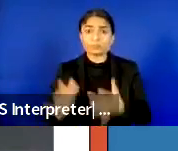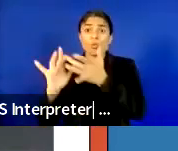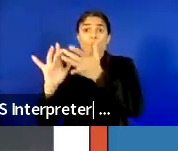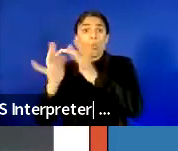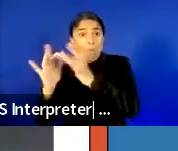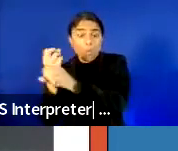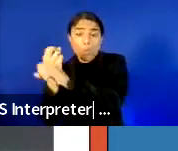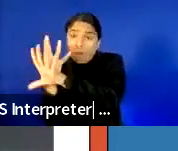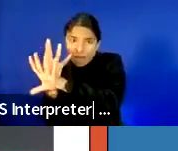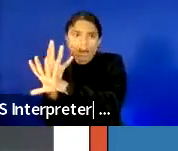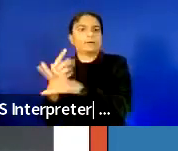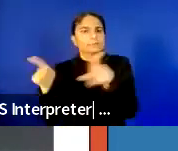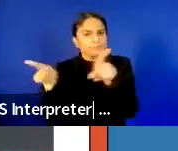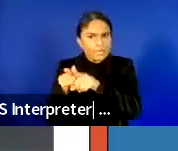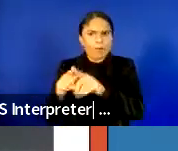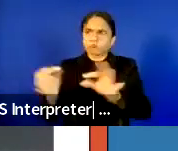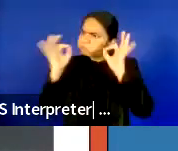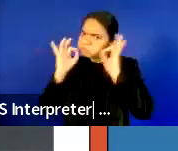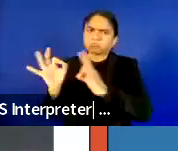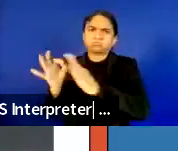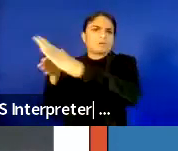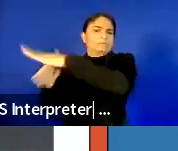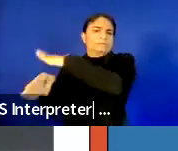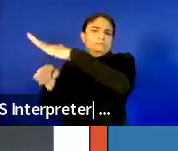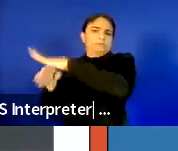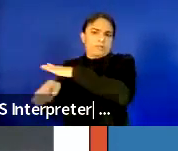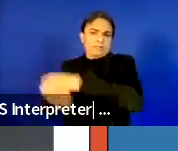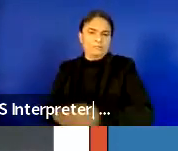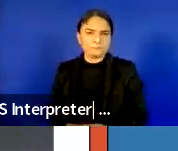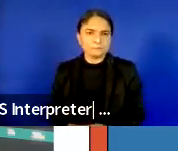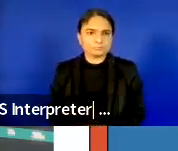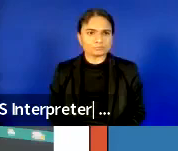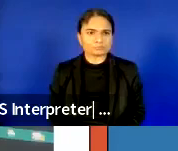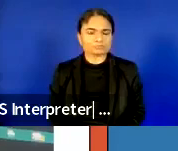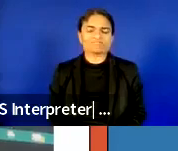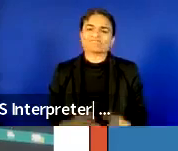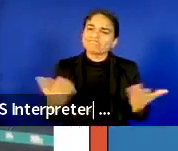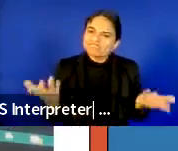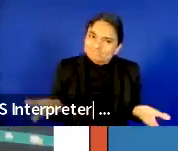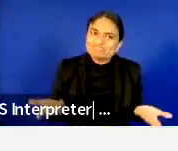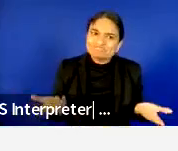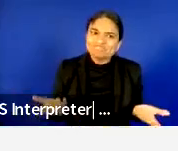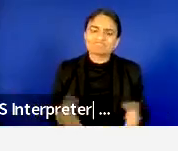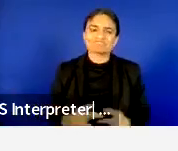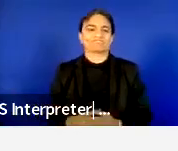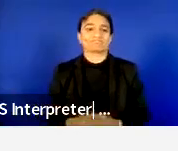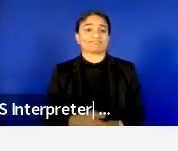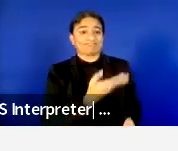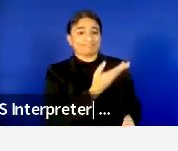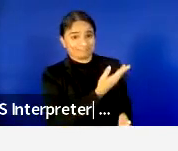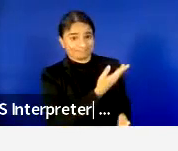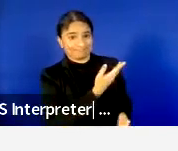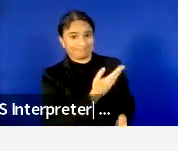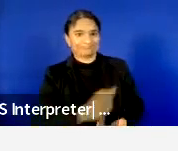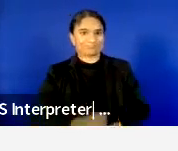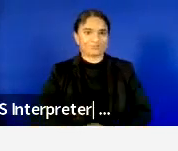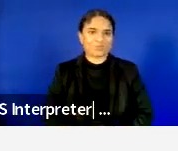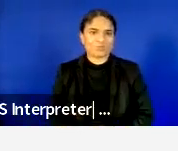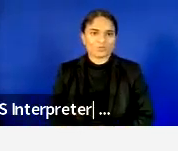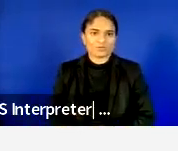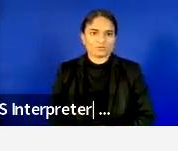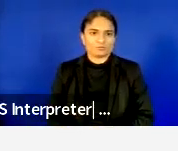to us. Yeah. So next slide, please. Okay. So about psychosocial